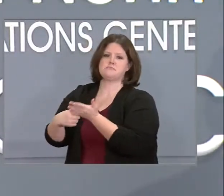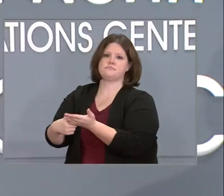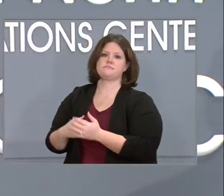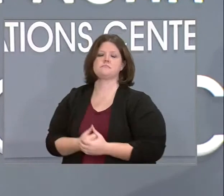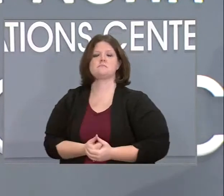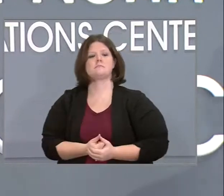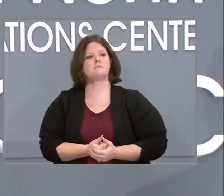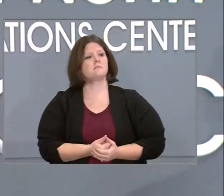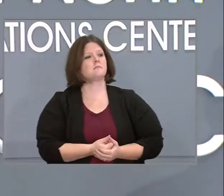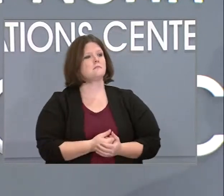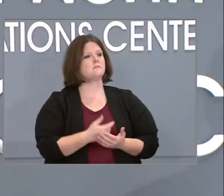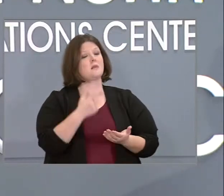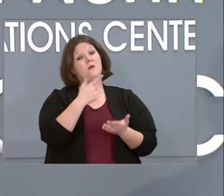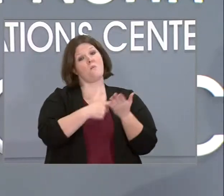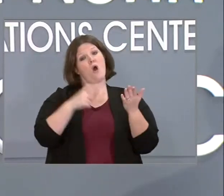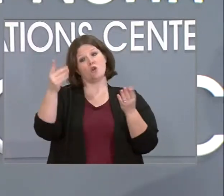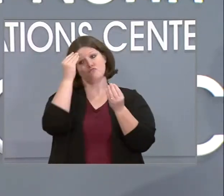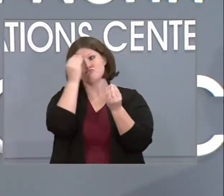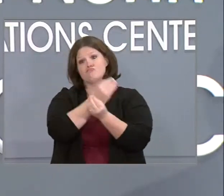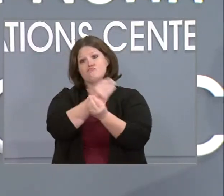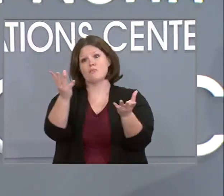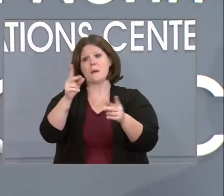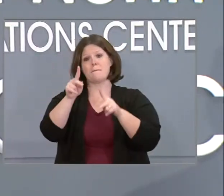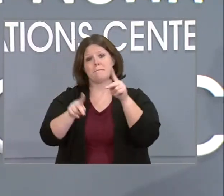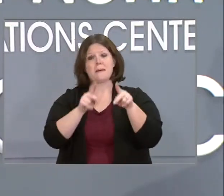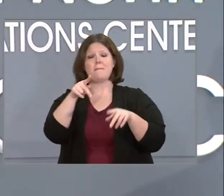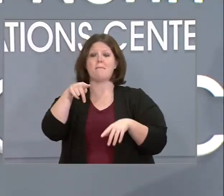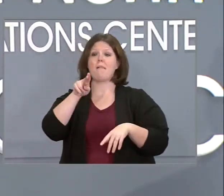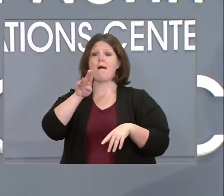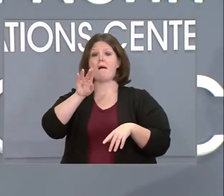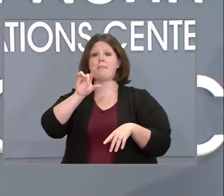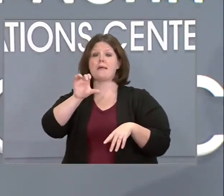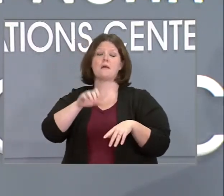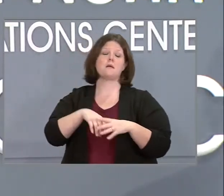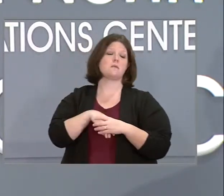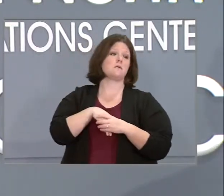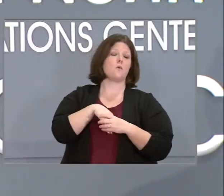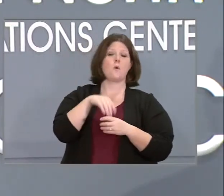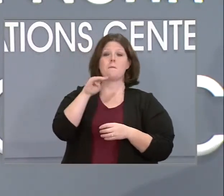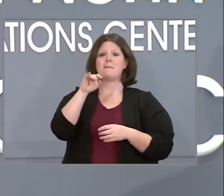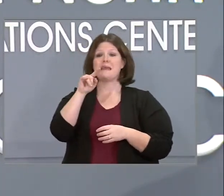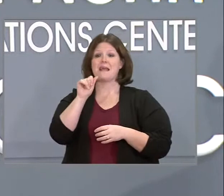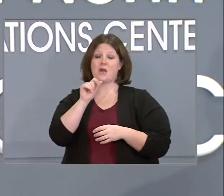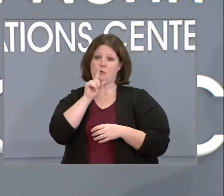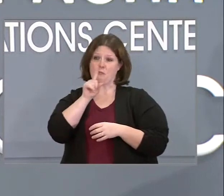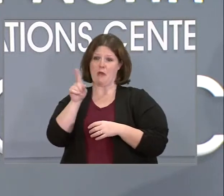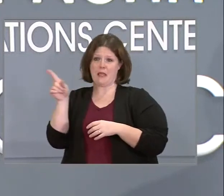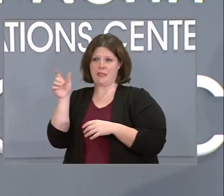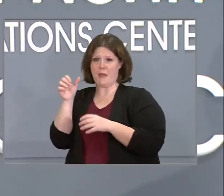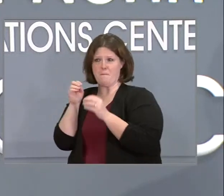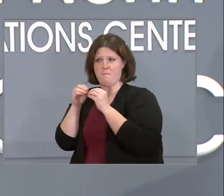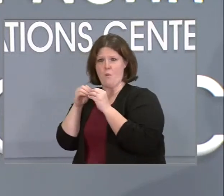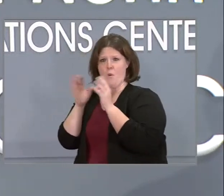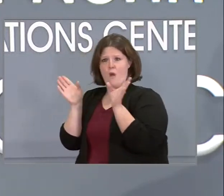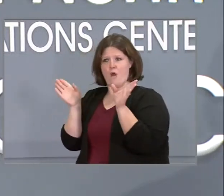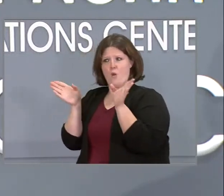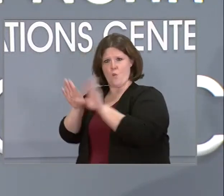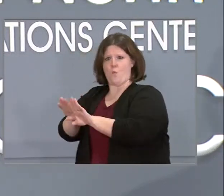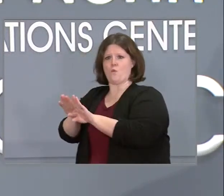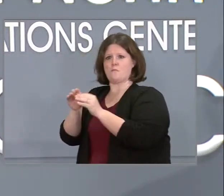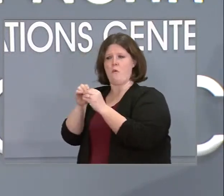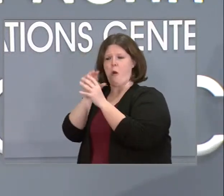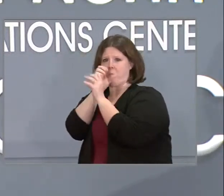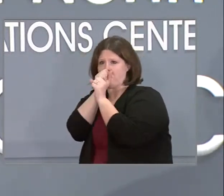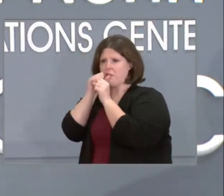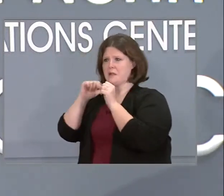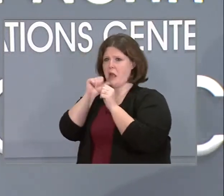of the public and frankly members of the media who are concerned that there's zero visibility into what the legislature has proposed, what you're